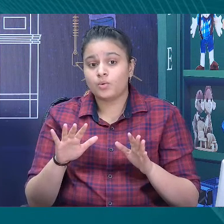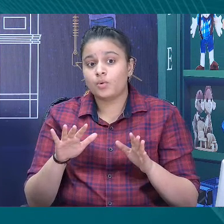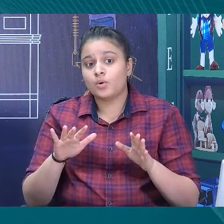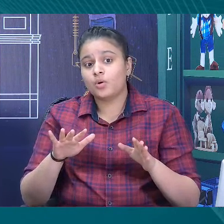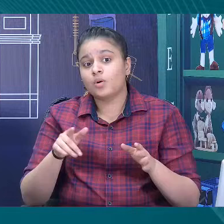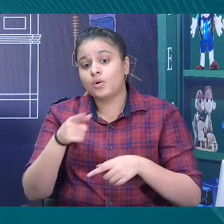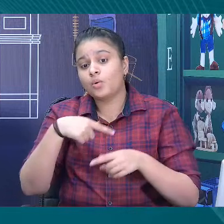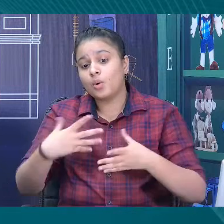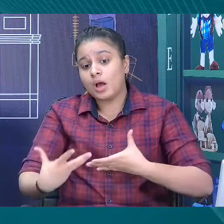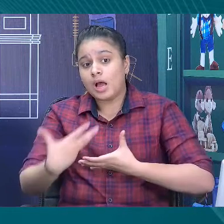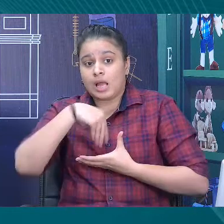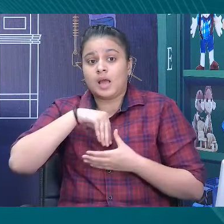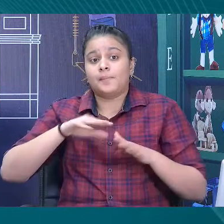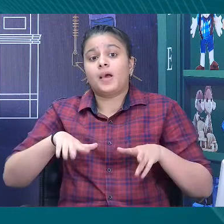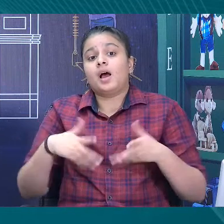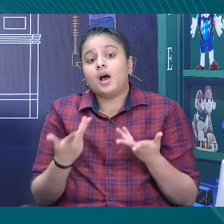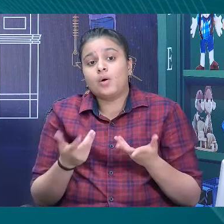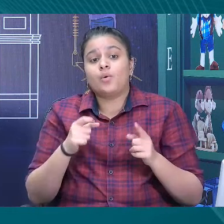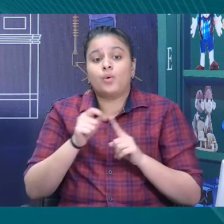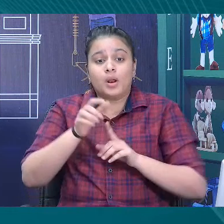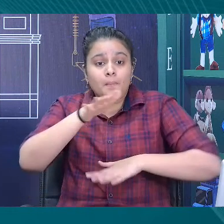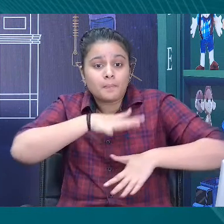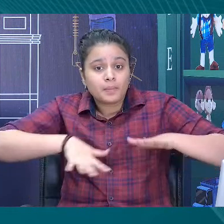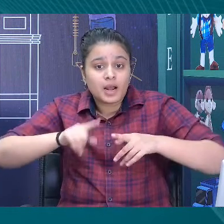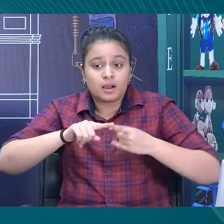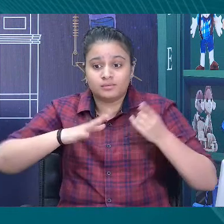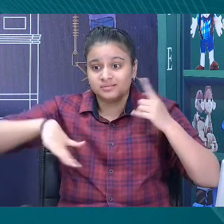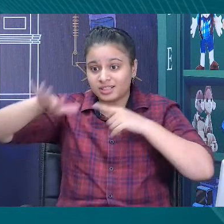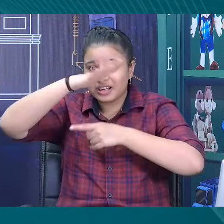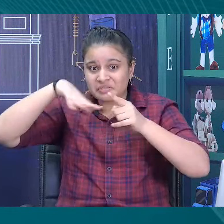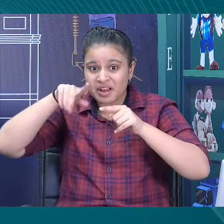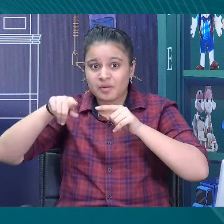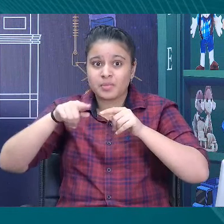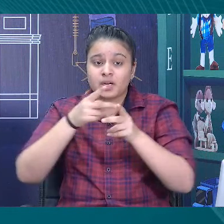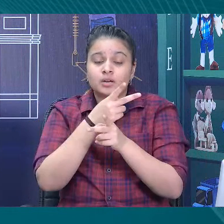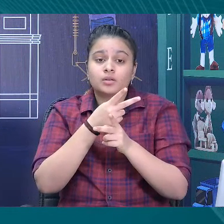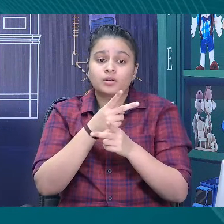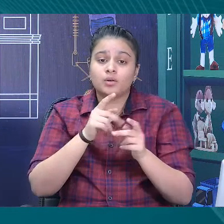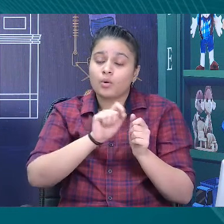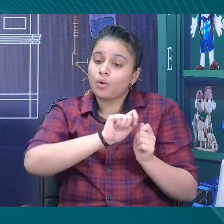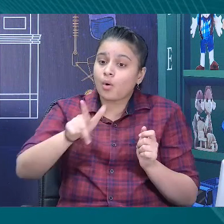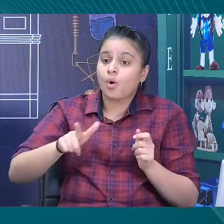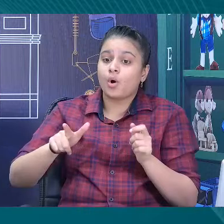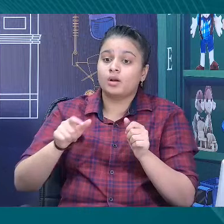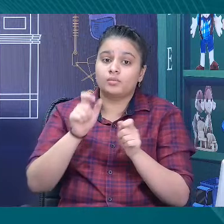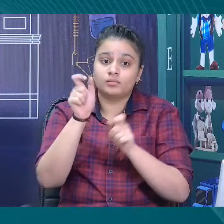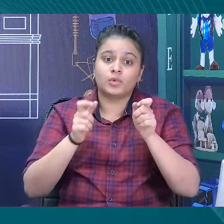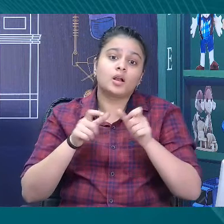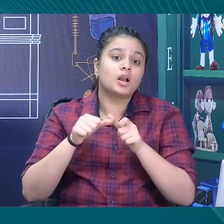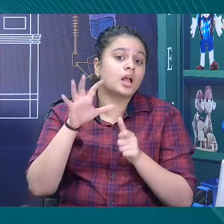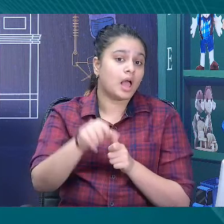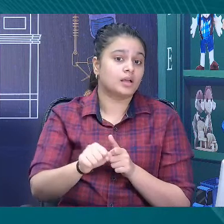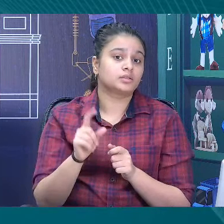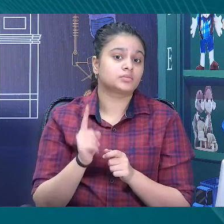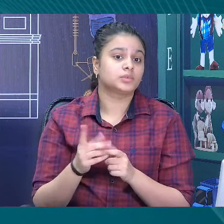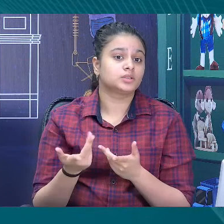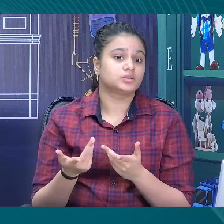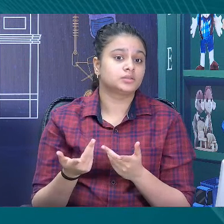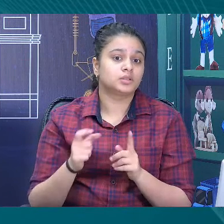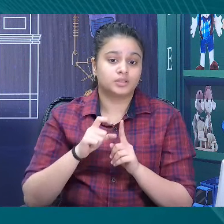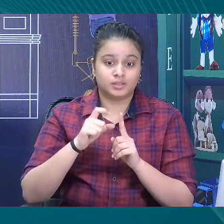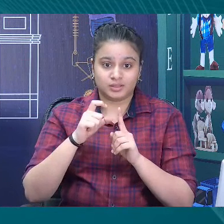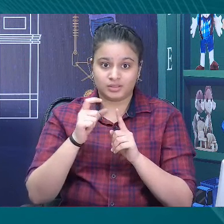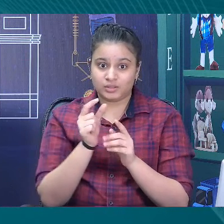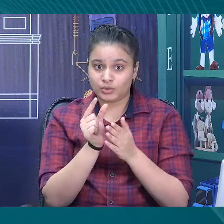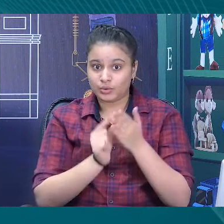actually adapted and planned the environment so that everybody has access. So we have what we call universal design